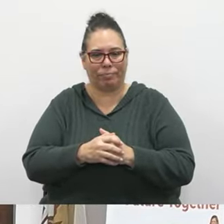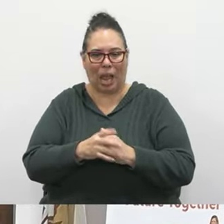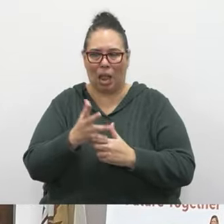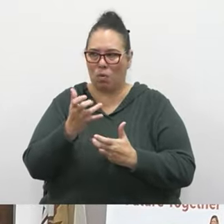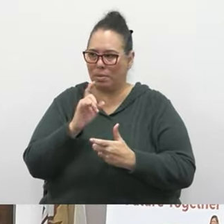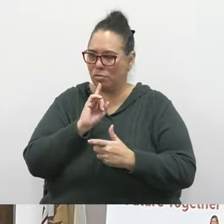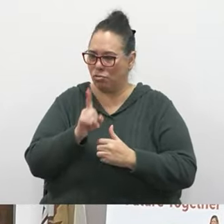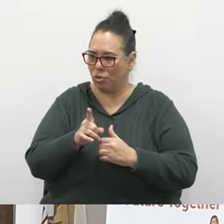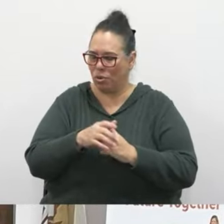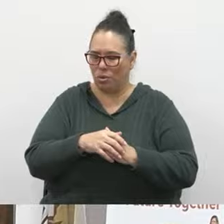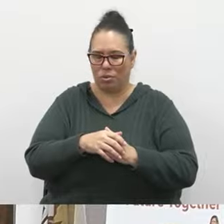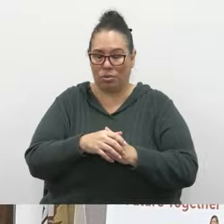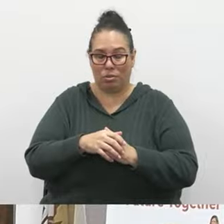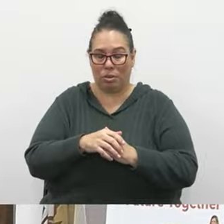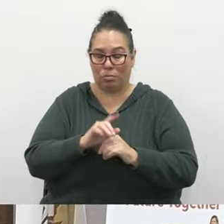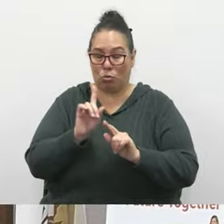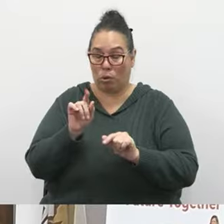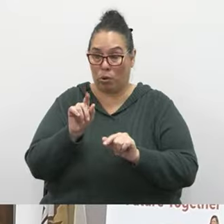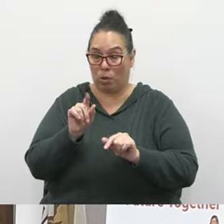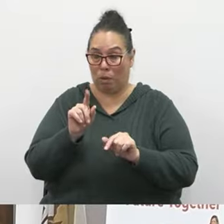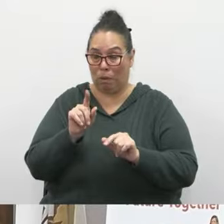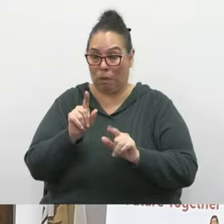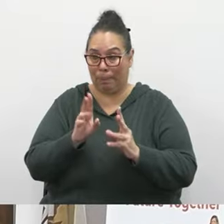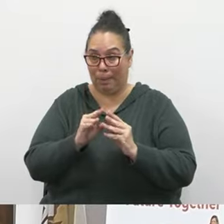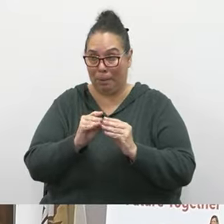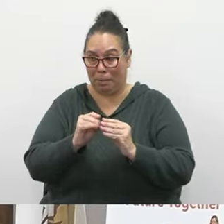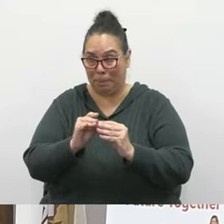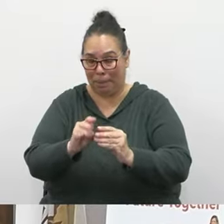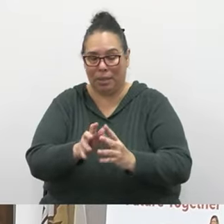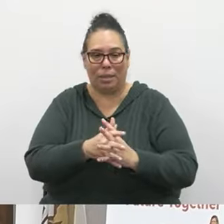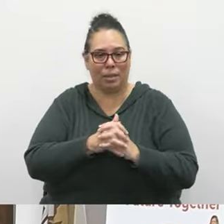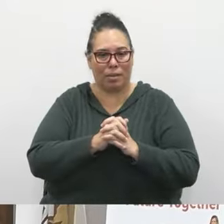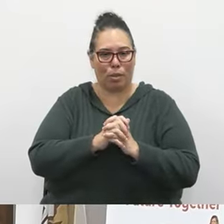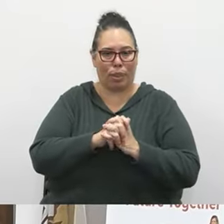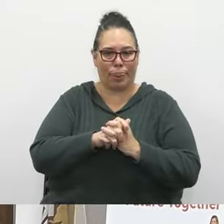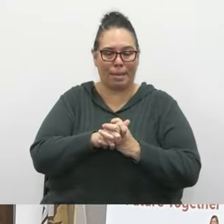was going to too many meetings here every month.